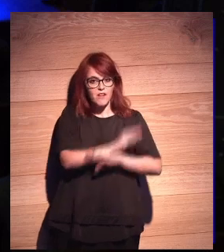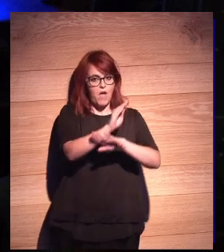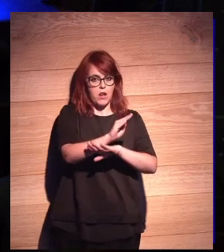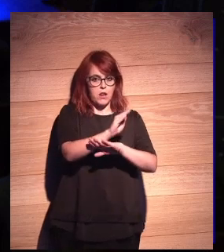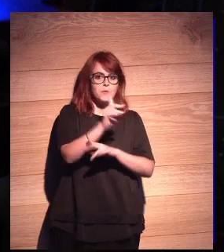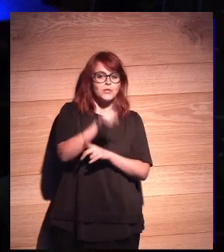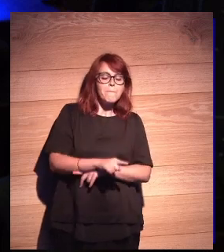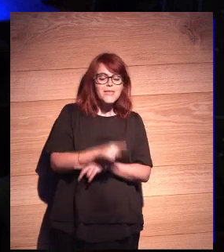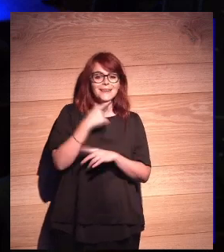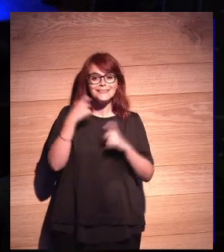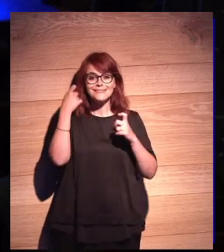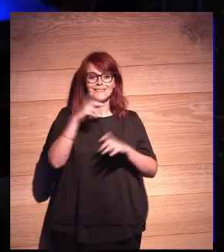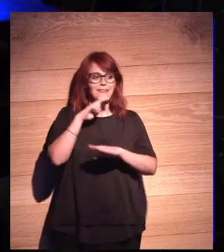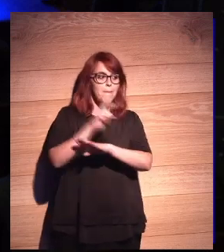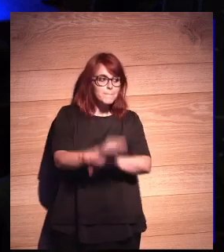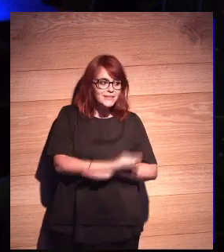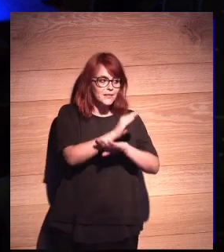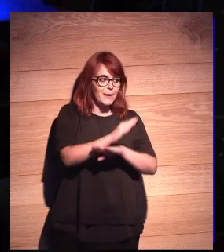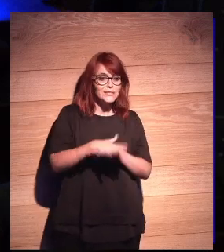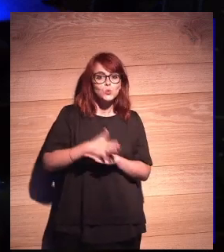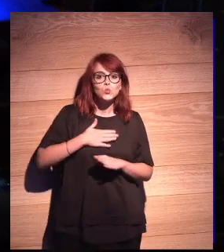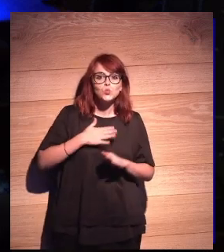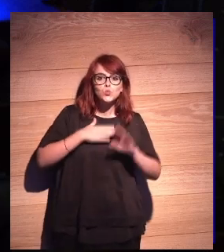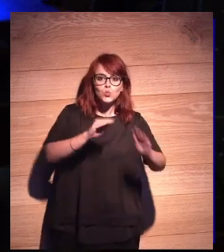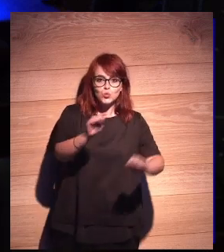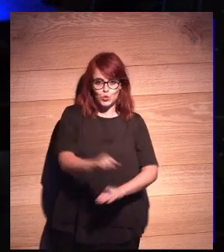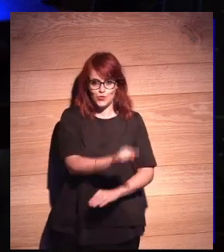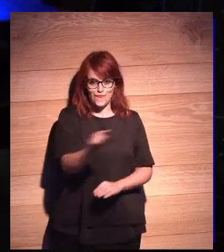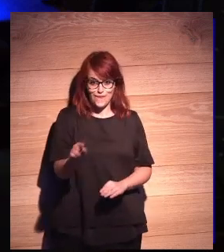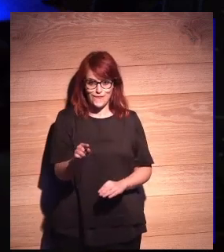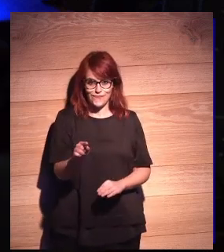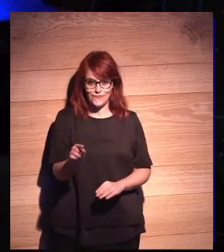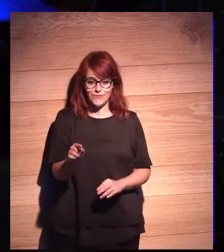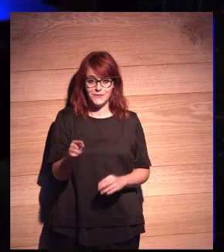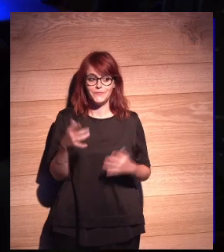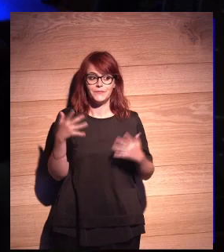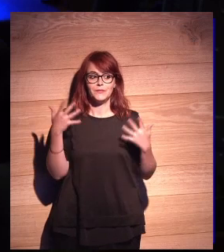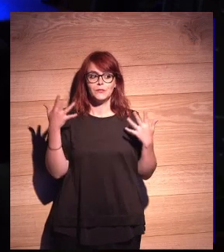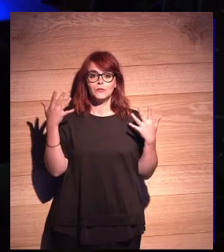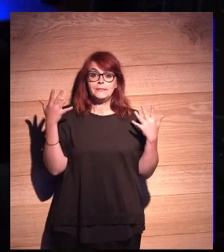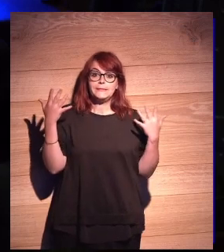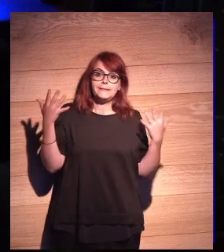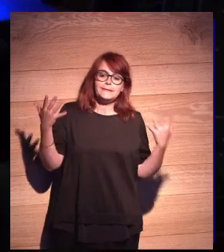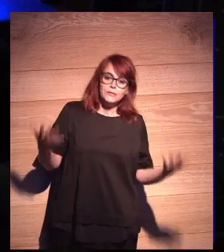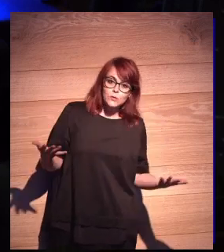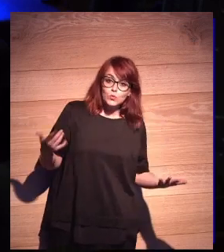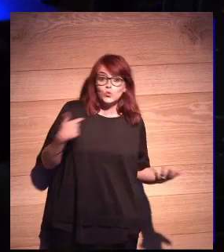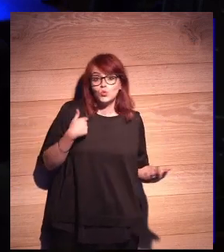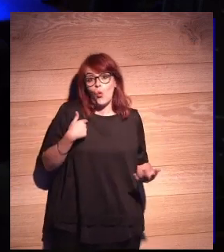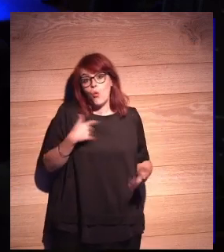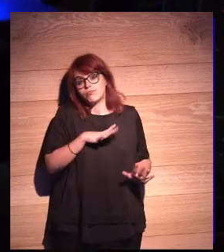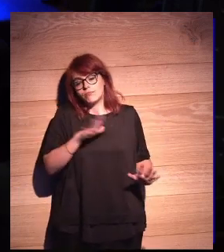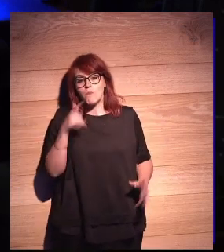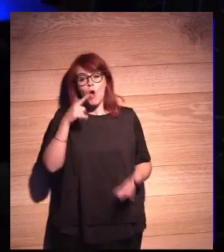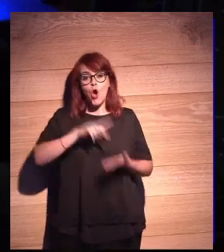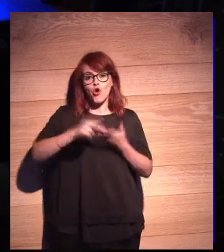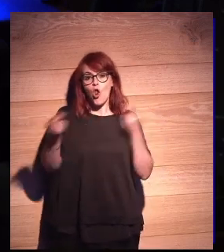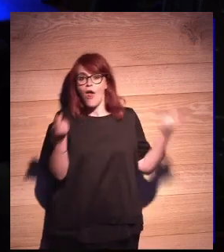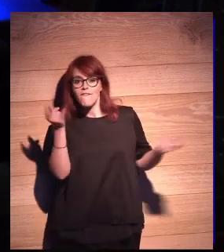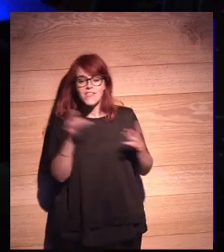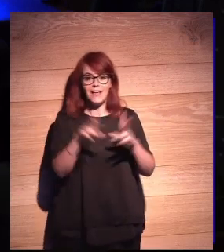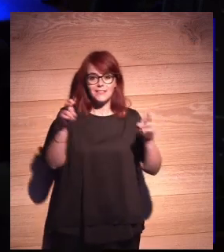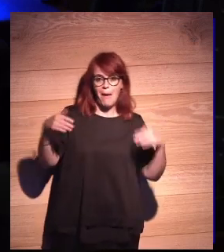how to preserve that, but are you preserving your own or are you preserving something else? That you were saying before, right now, with